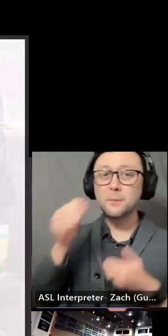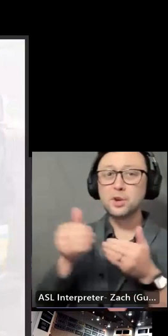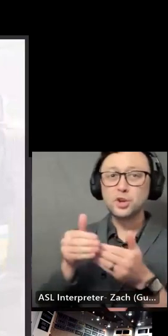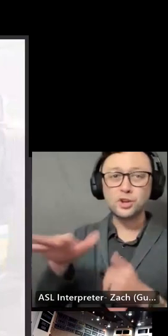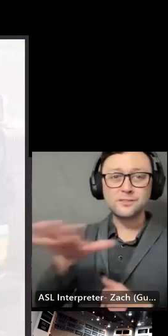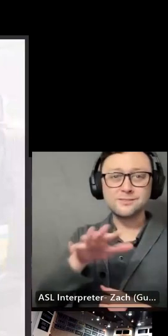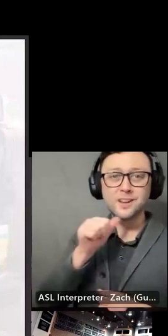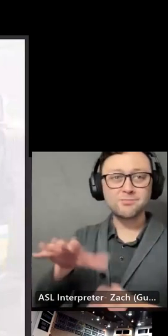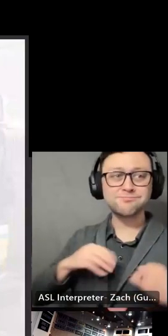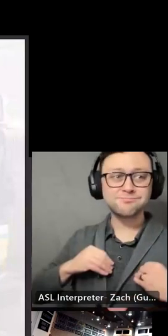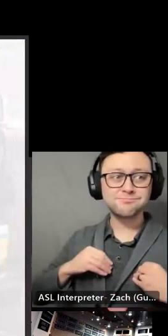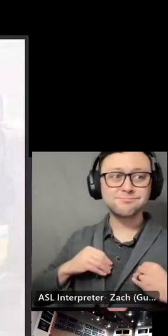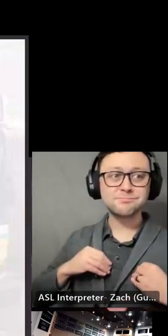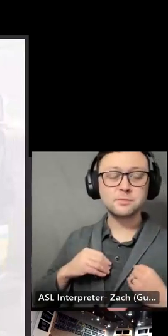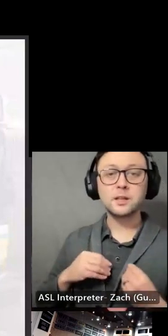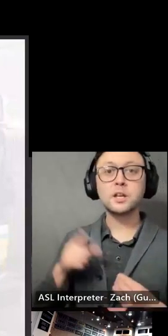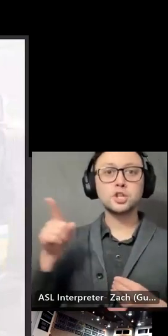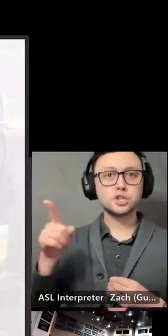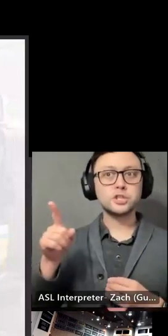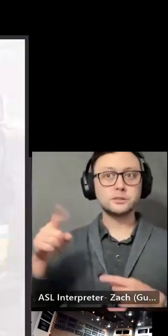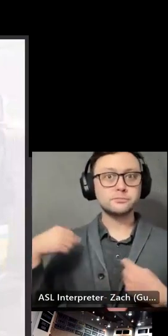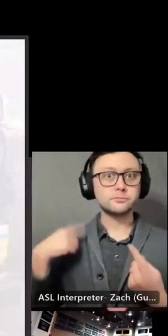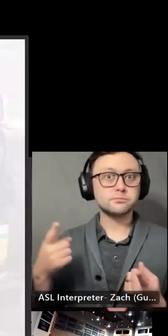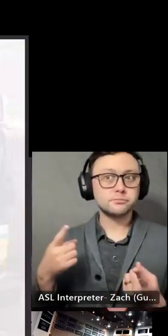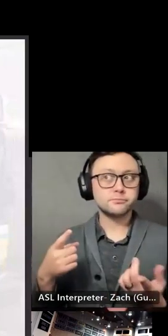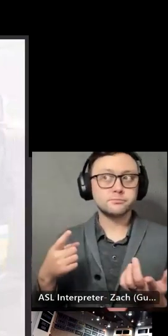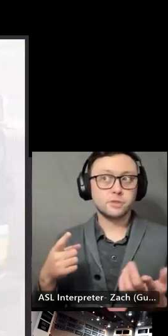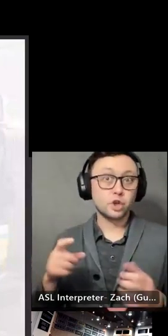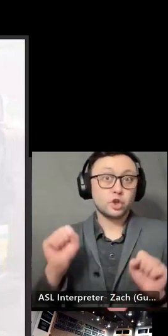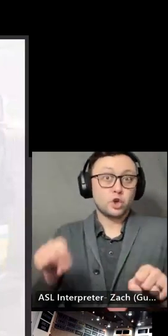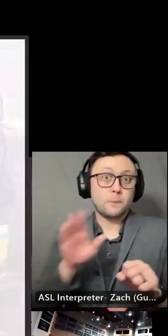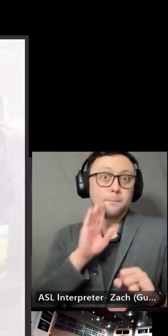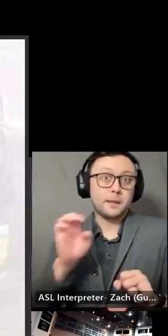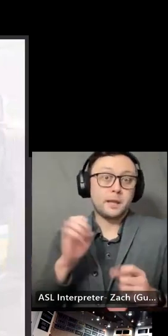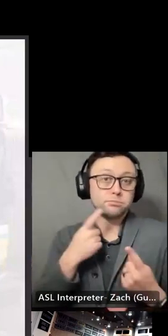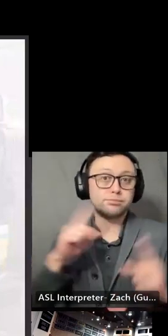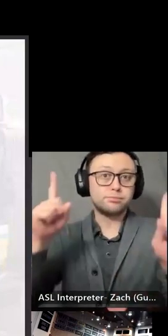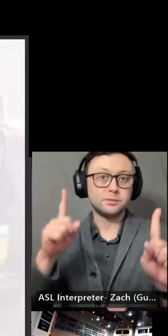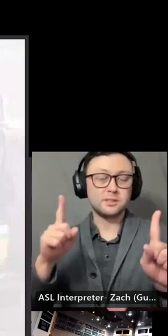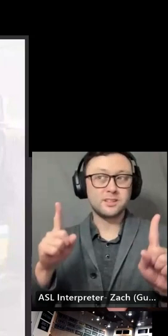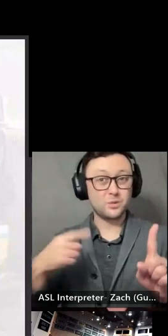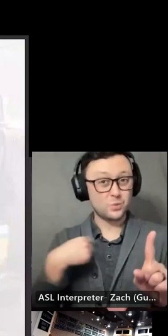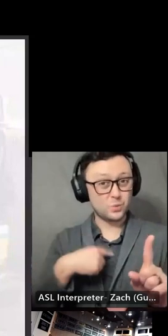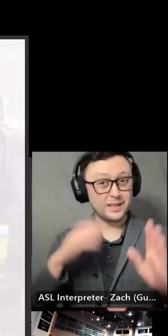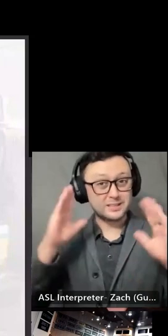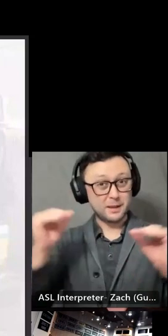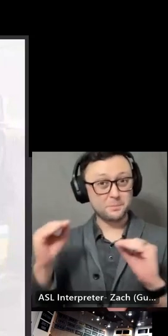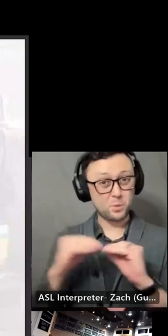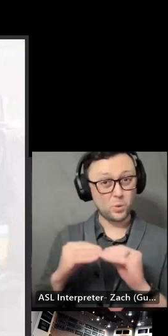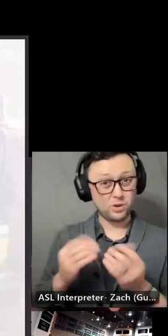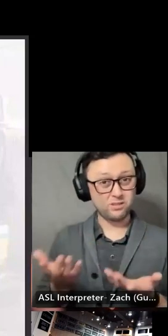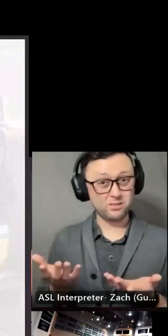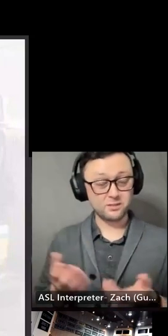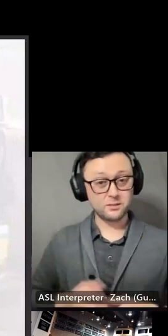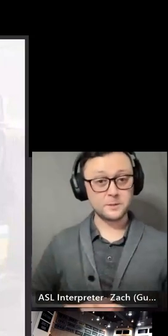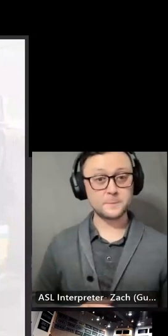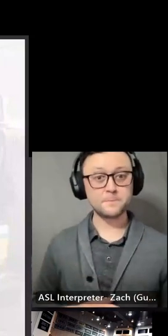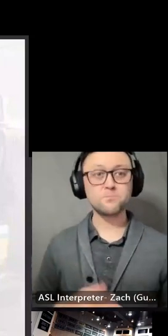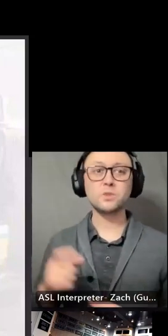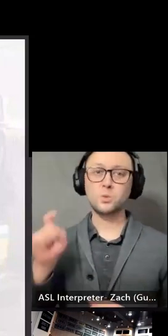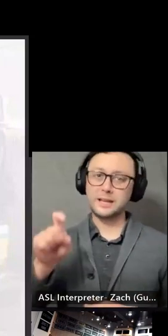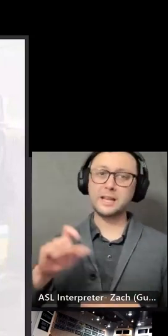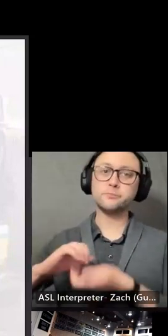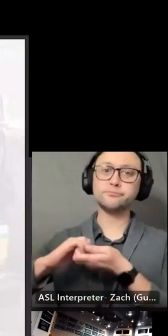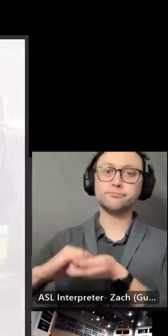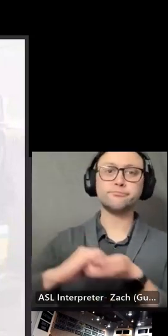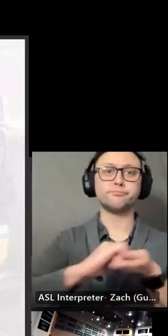do this? And she can accomplish it very, very easily. And we expect more of her, quite honestly, in that. You know, we need to work collaboratively.